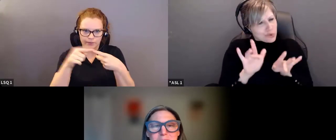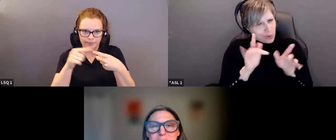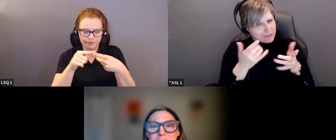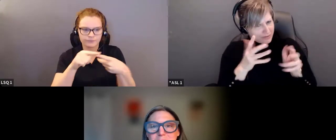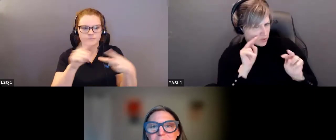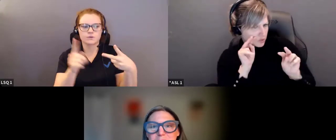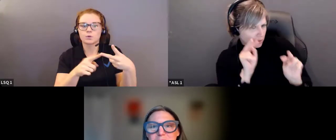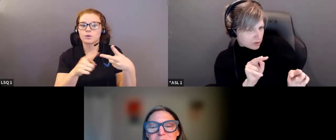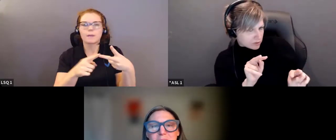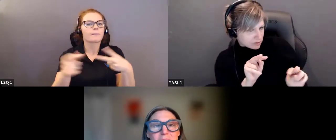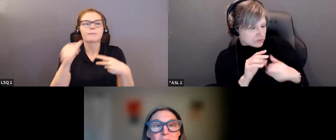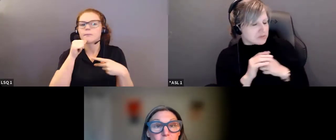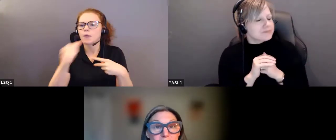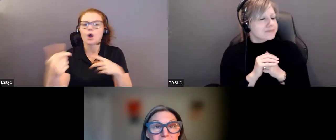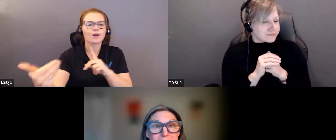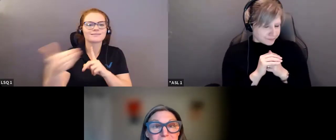workshop.